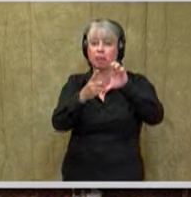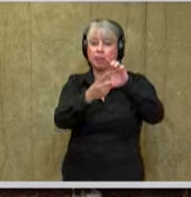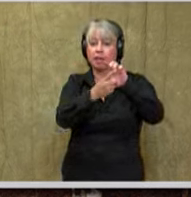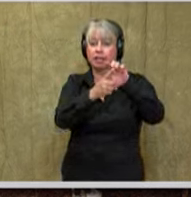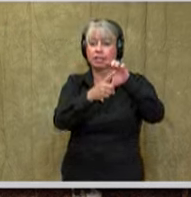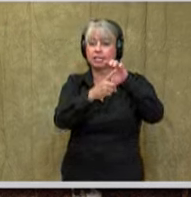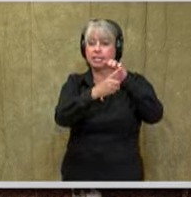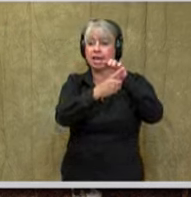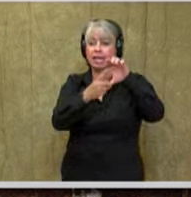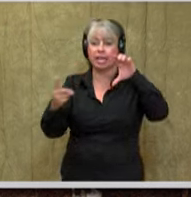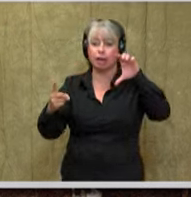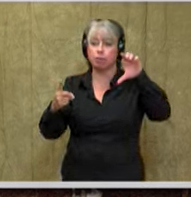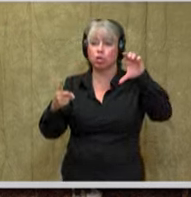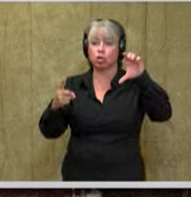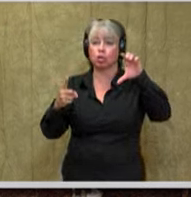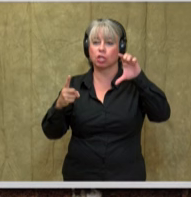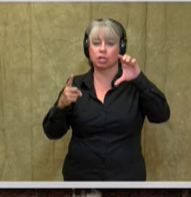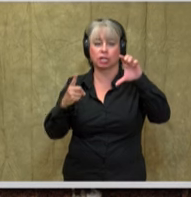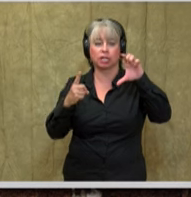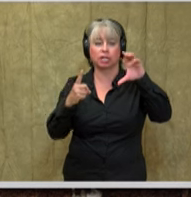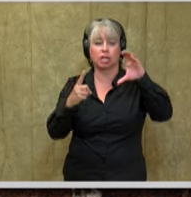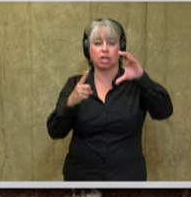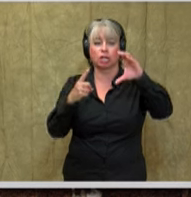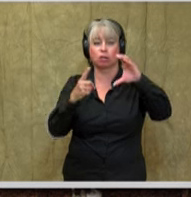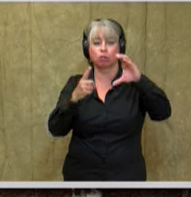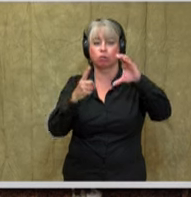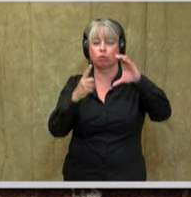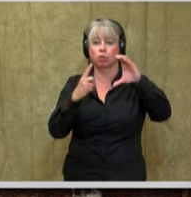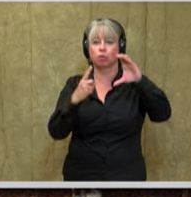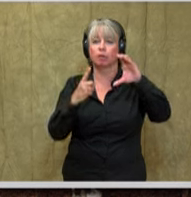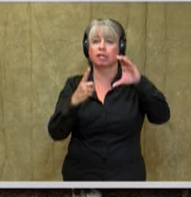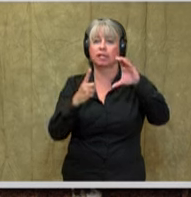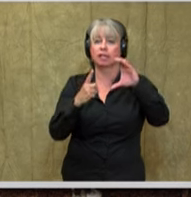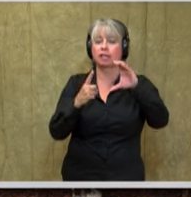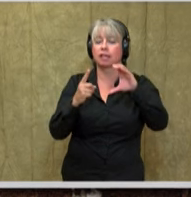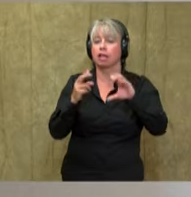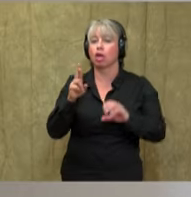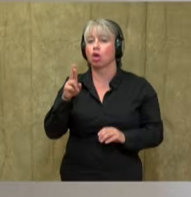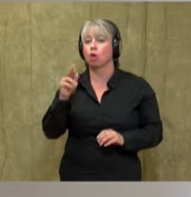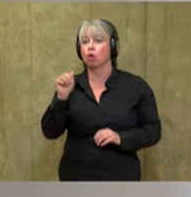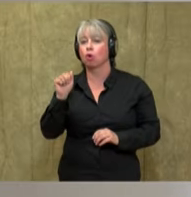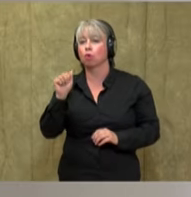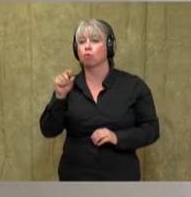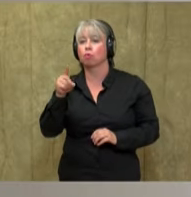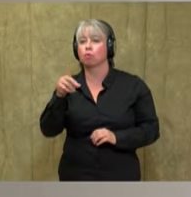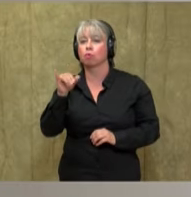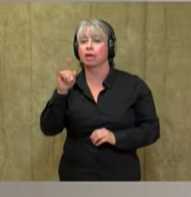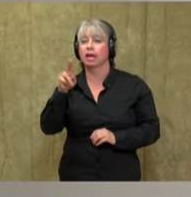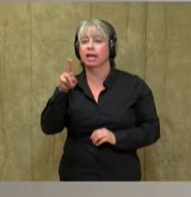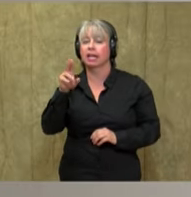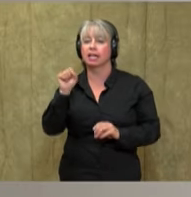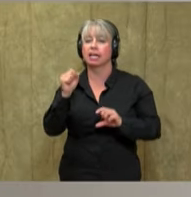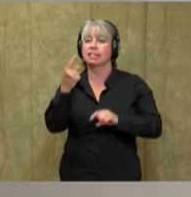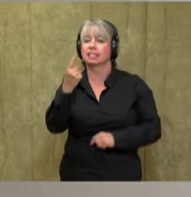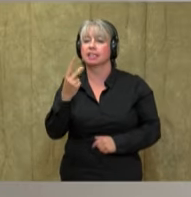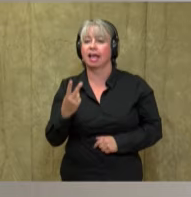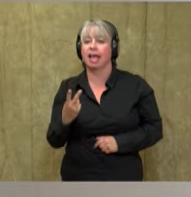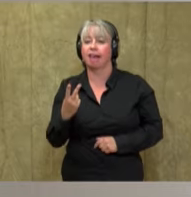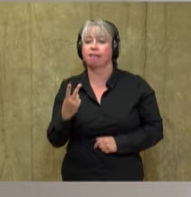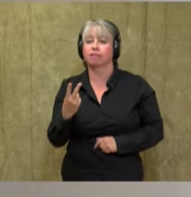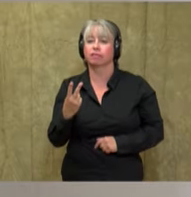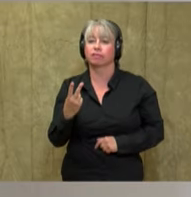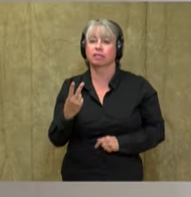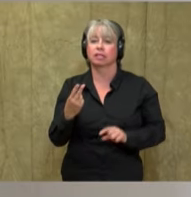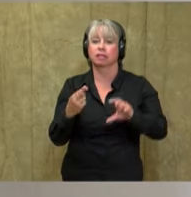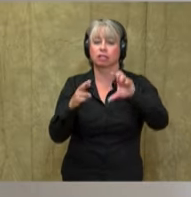all the way across our circular base. Radius would be half of that. So from the center of our circular